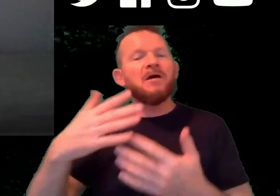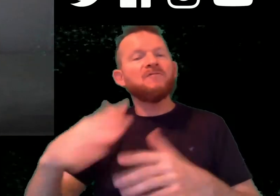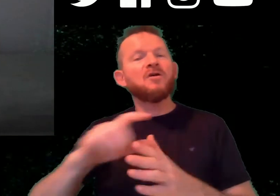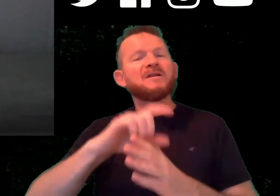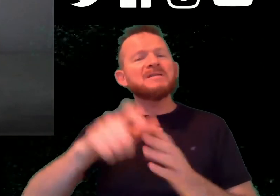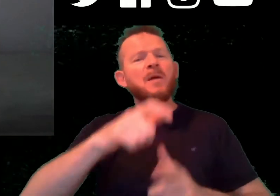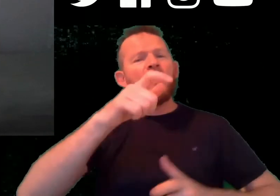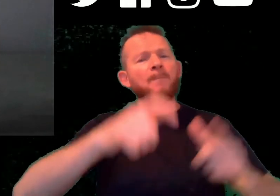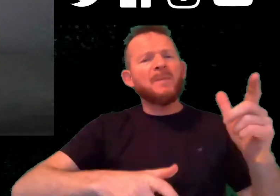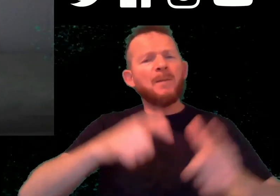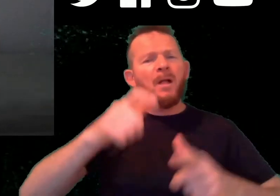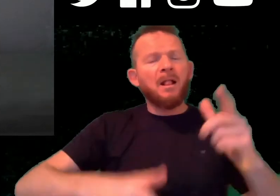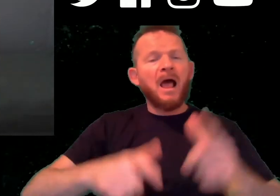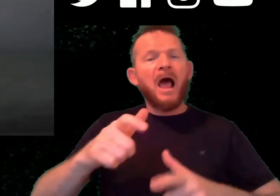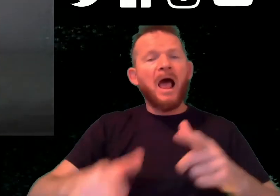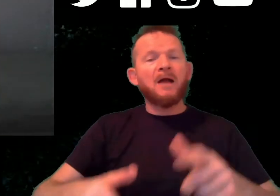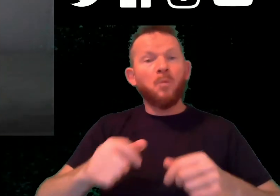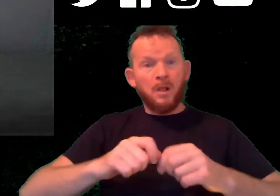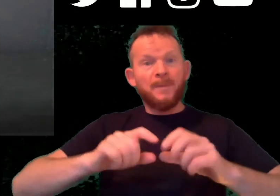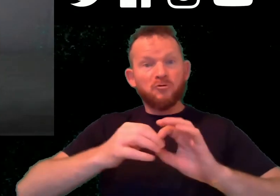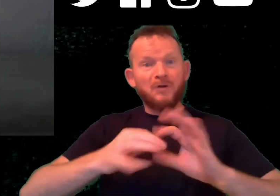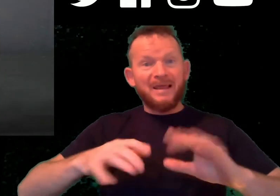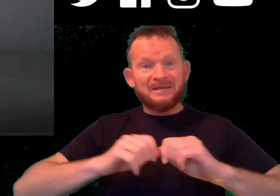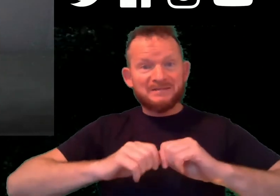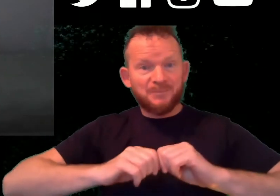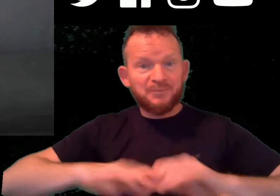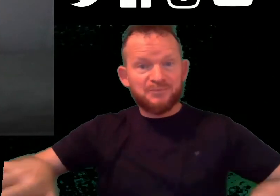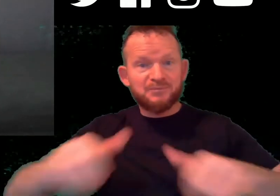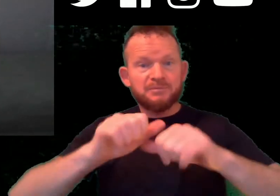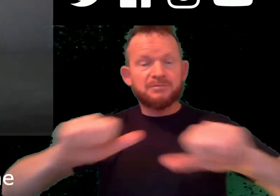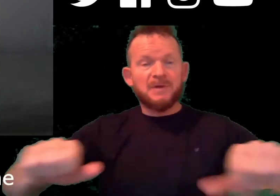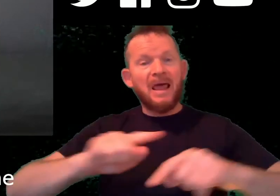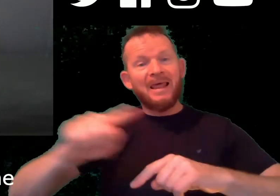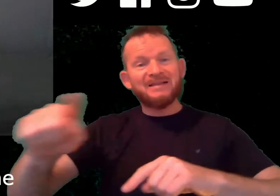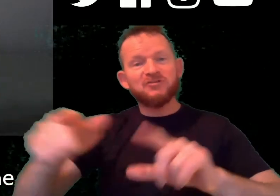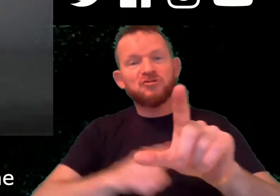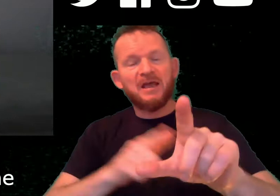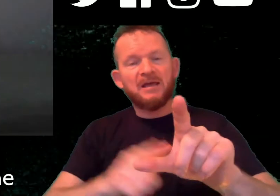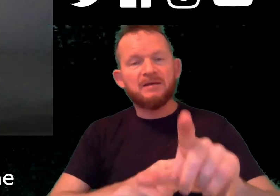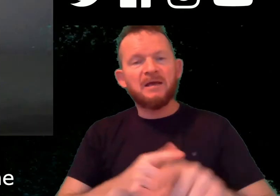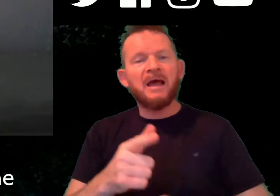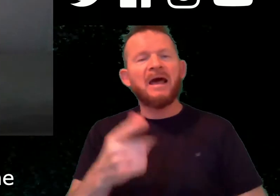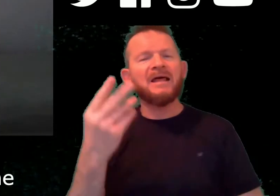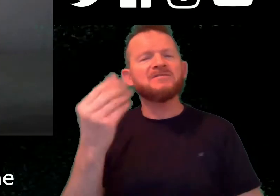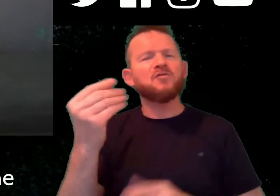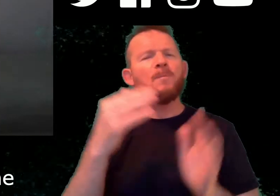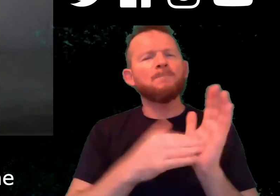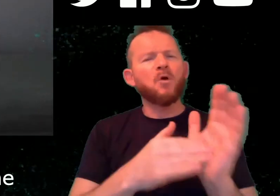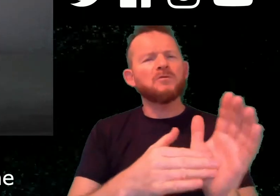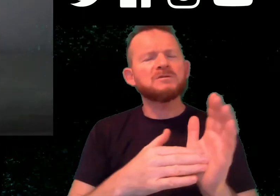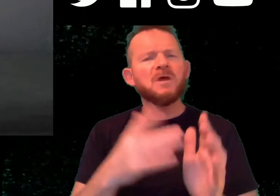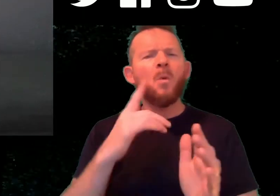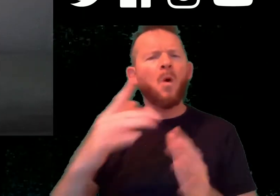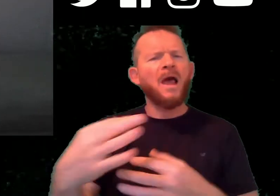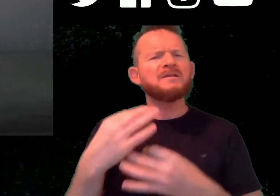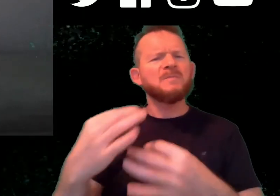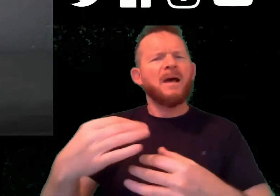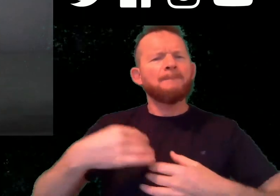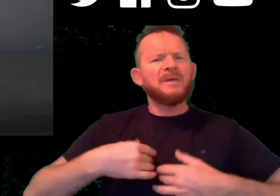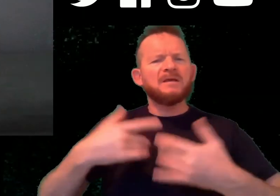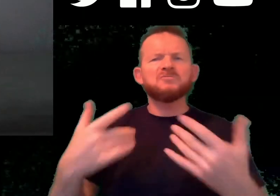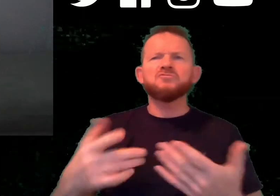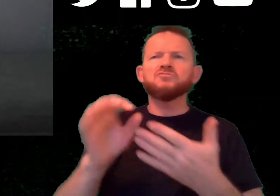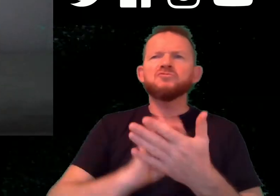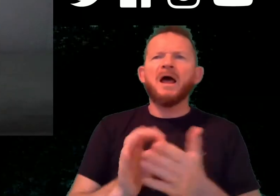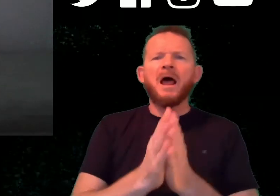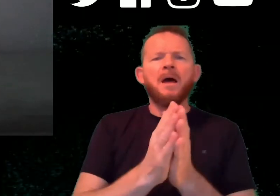better for disabled people and set for release later this year. Over the last few months I've been sharing what inspired me to write the books, and I